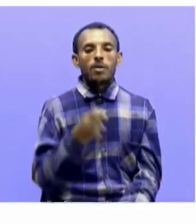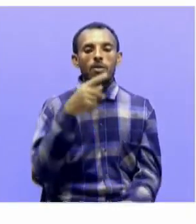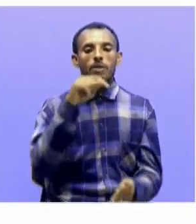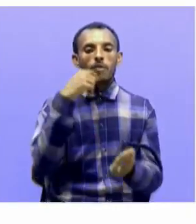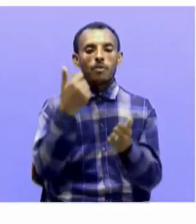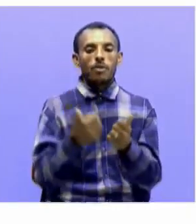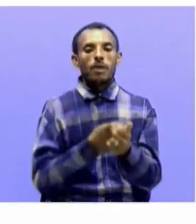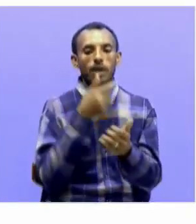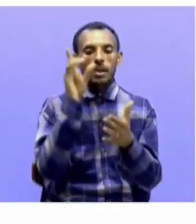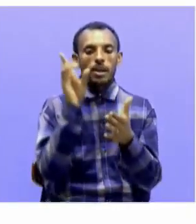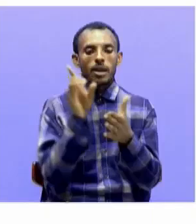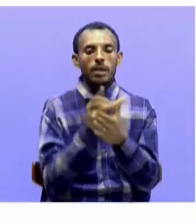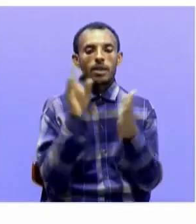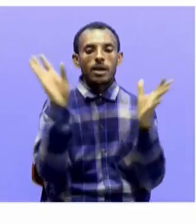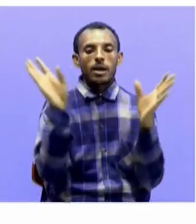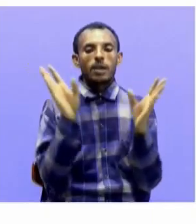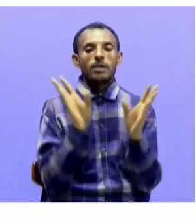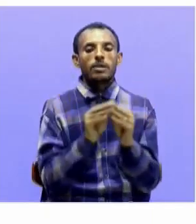data set.